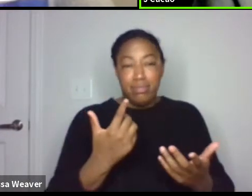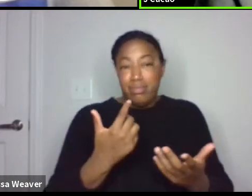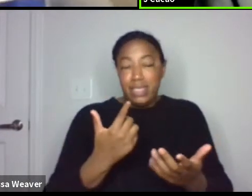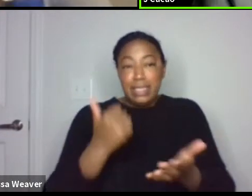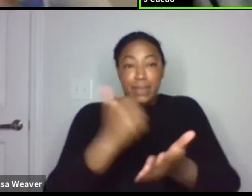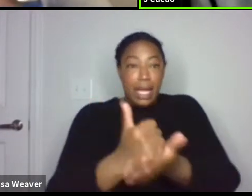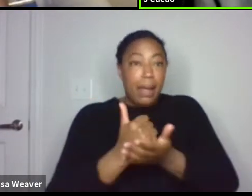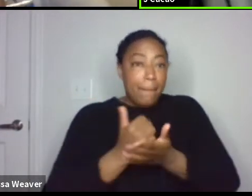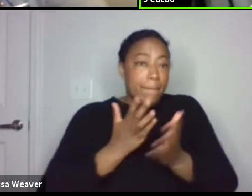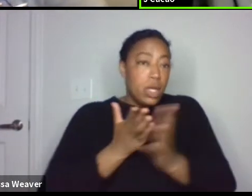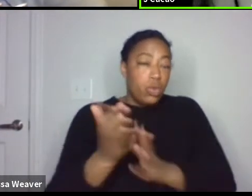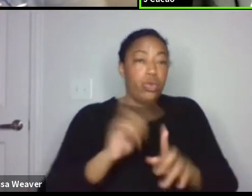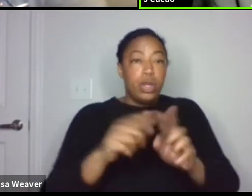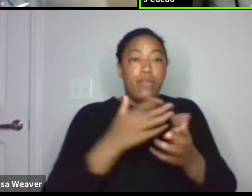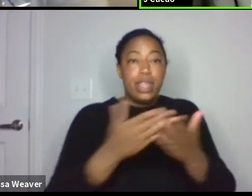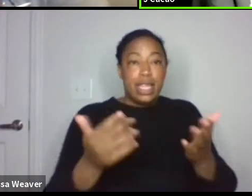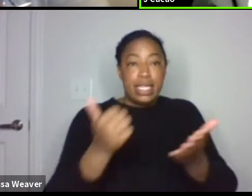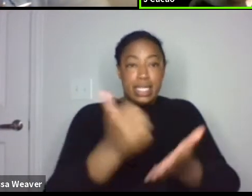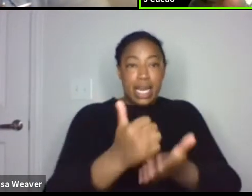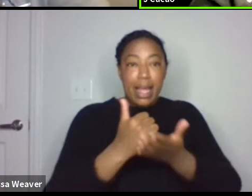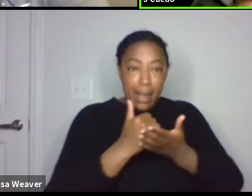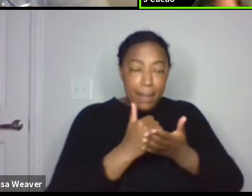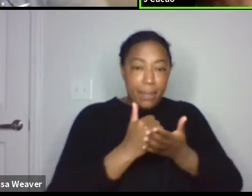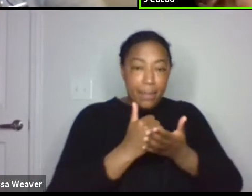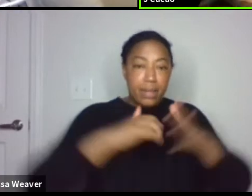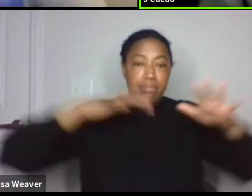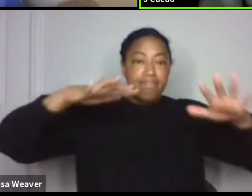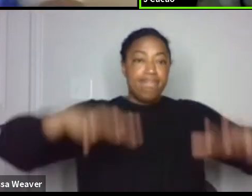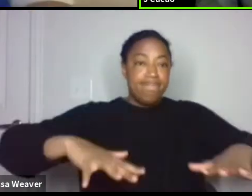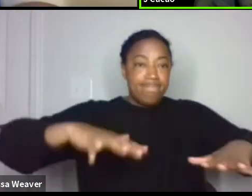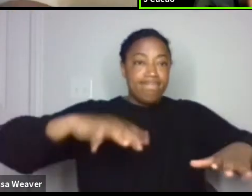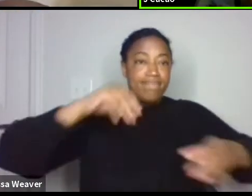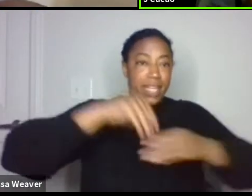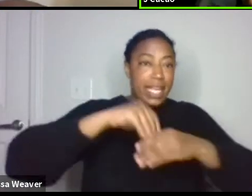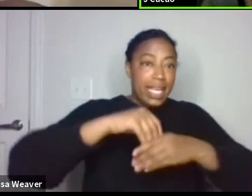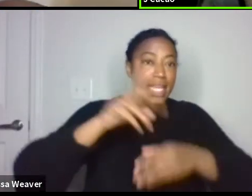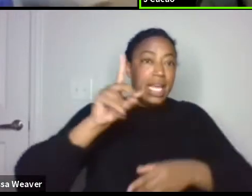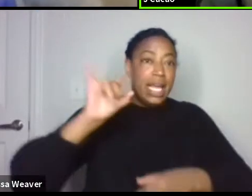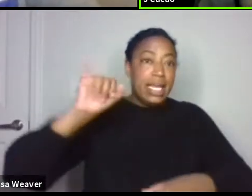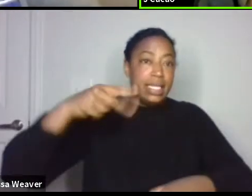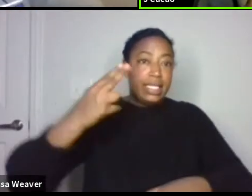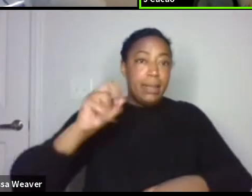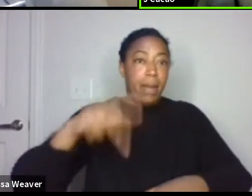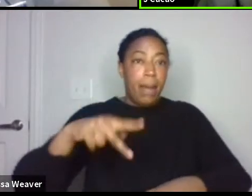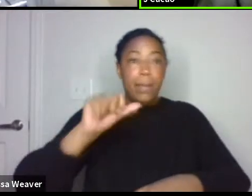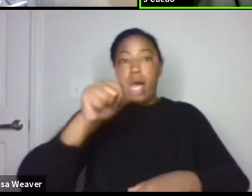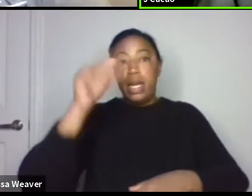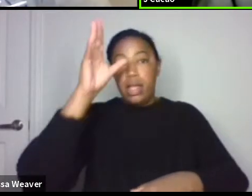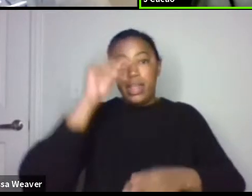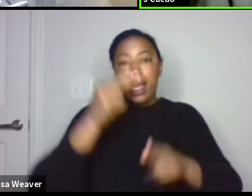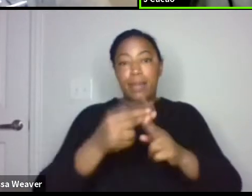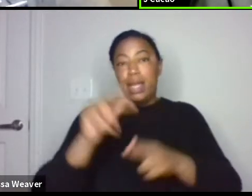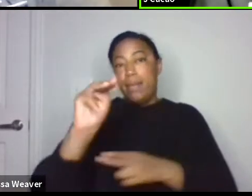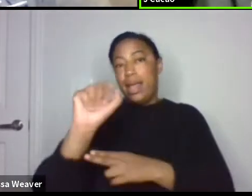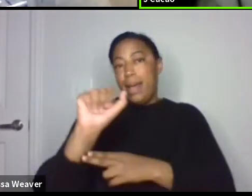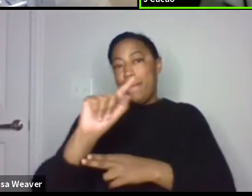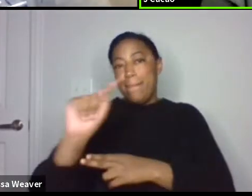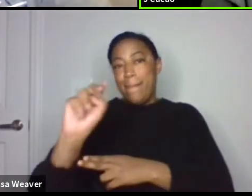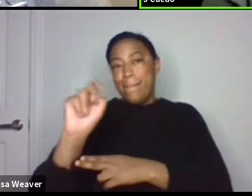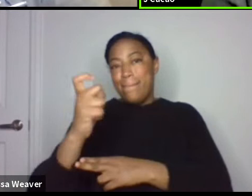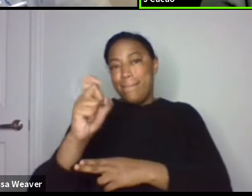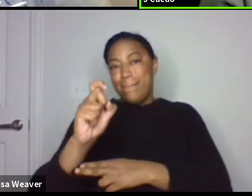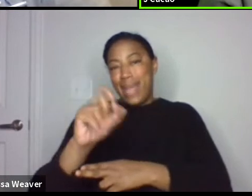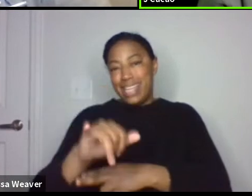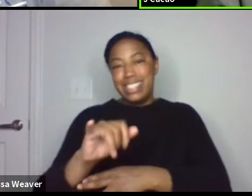some things and kind of helping me get my bearings just in the realm of dip hop. Another guy named Matt Maxey, definitely dope. He's actually